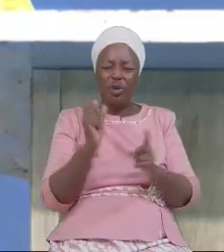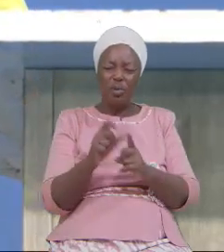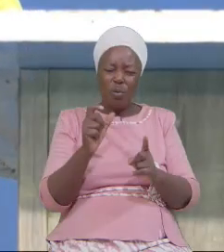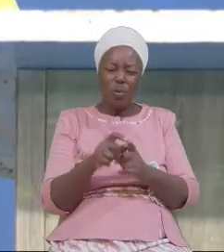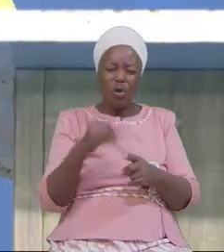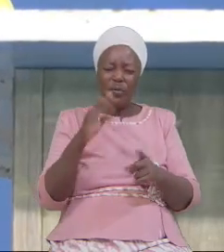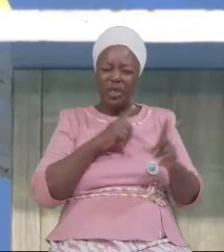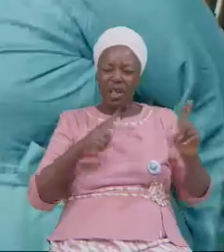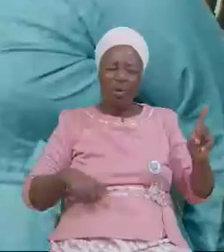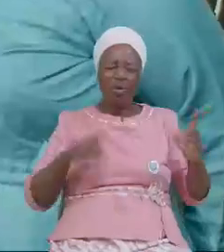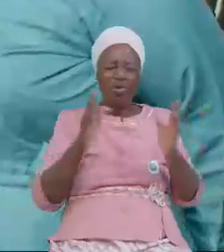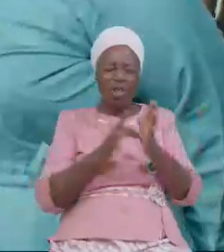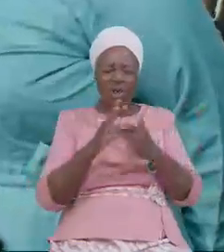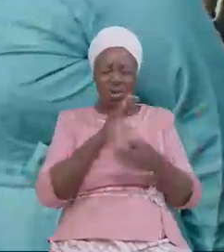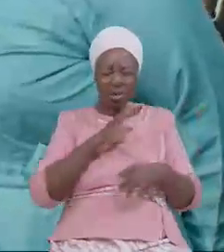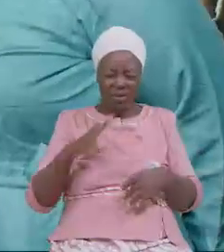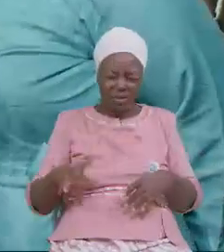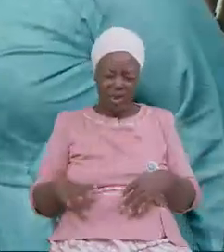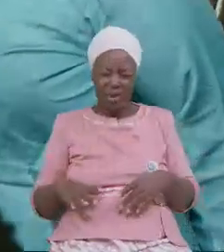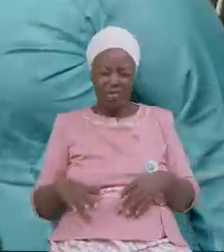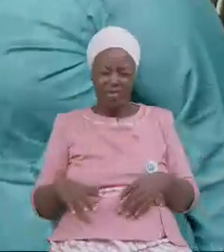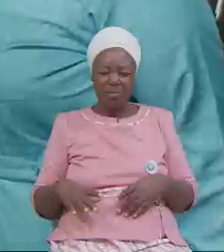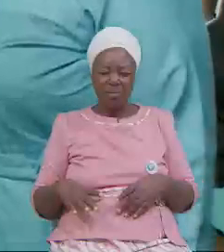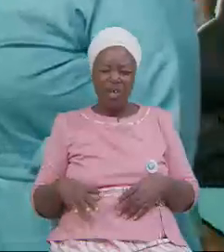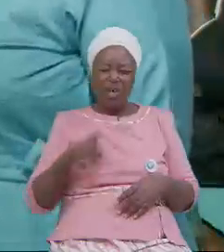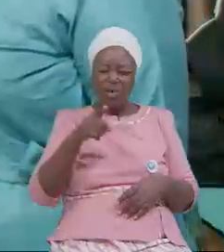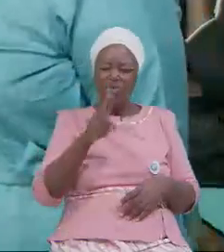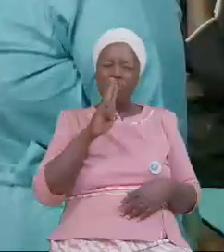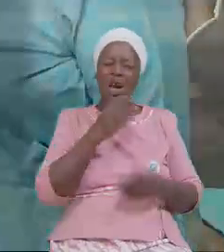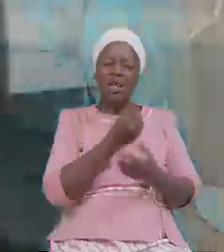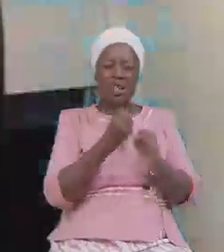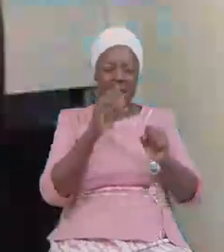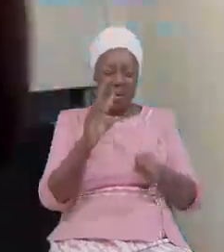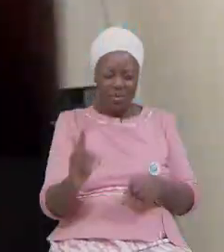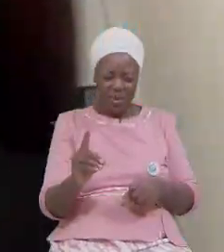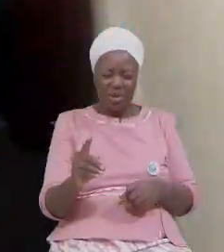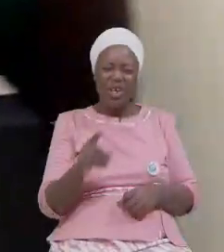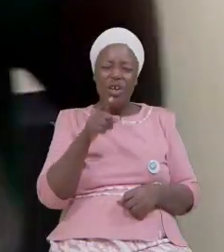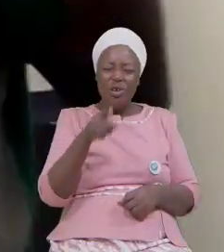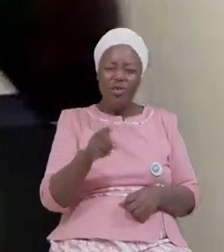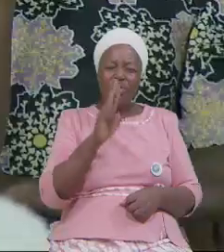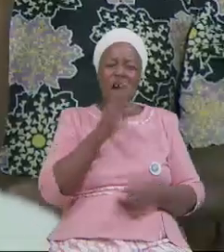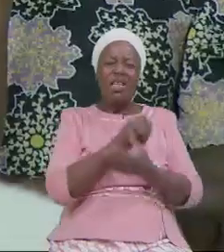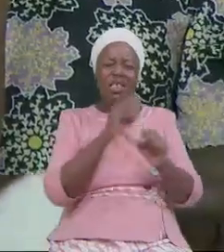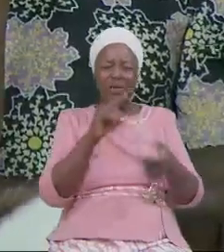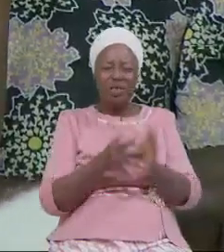Lord Jesus Christ. You're saved. You are